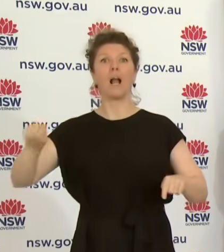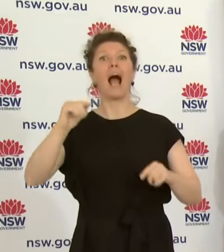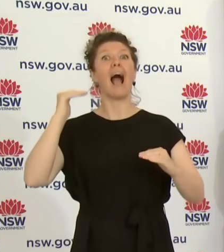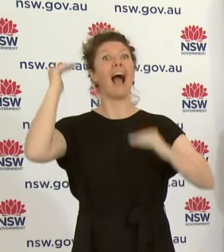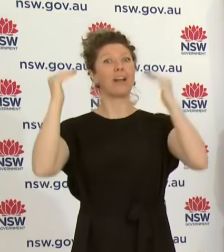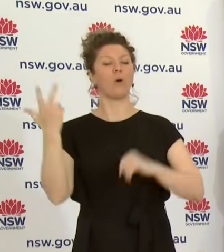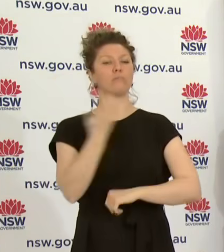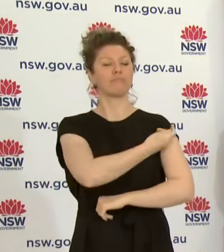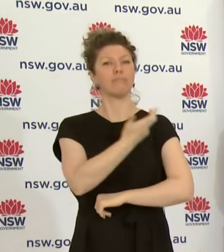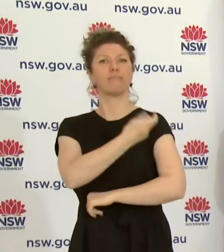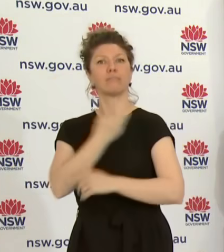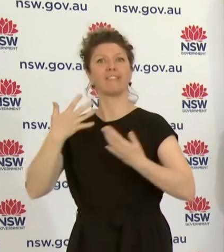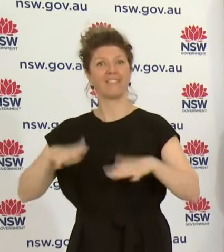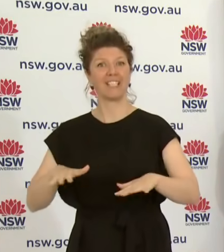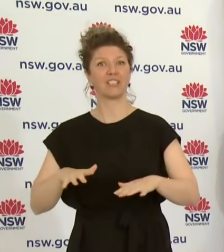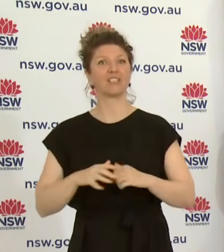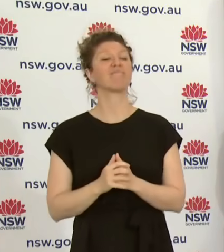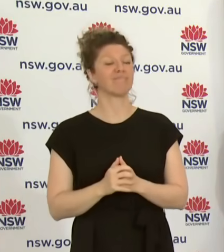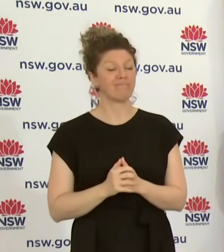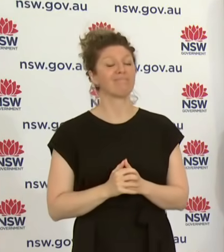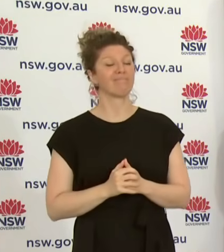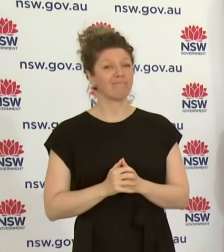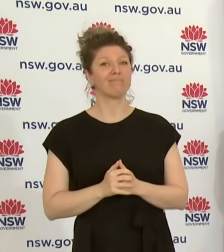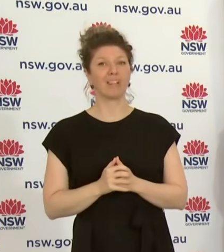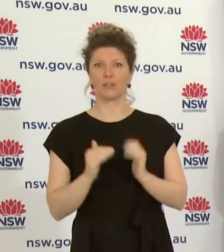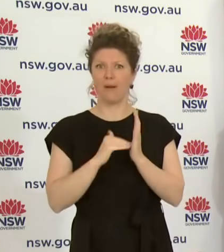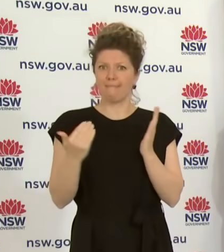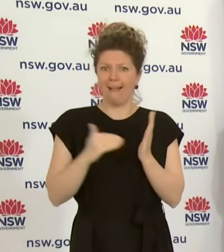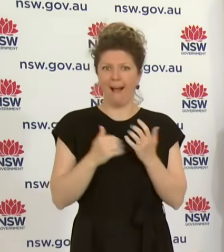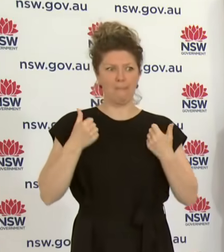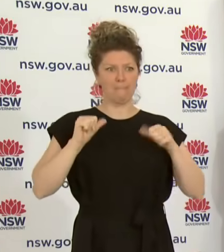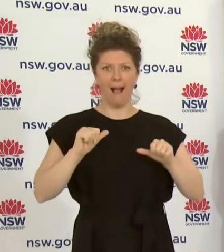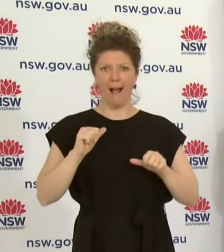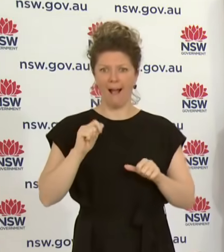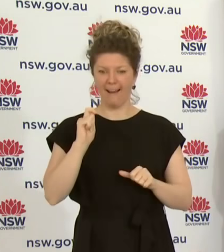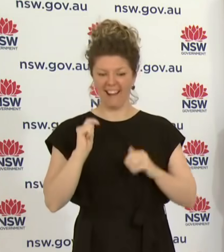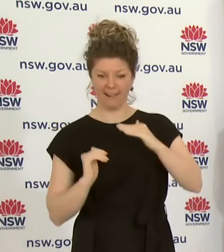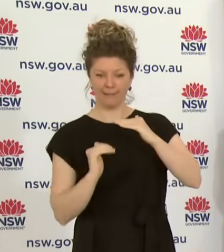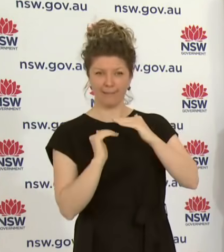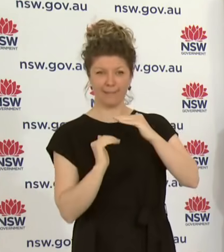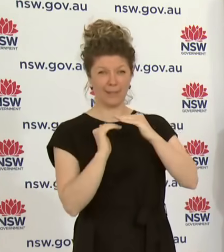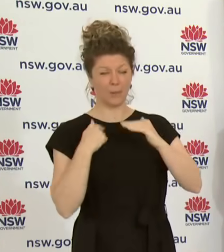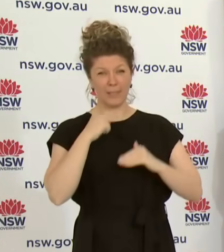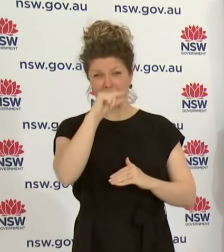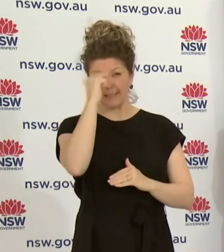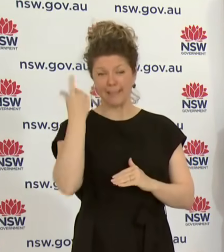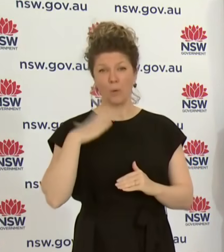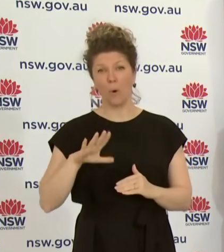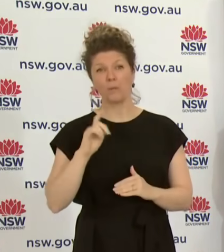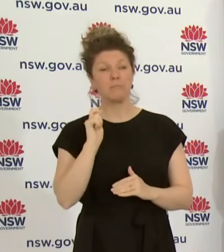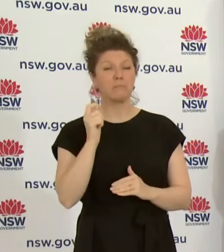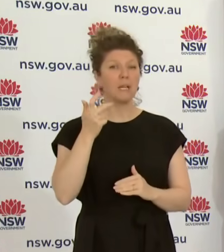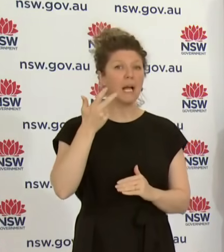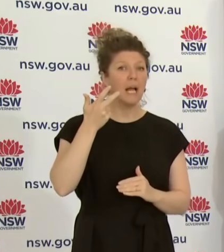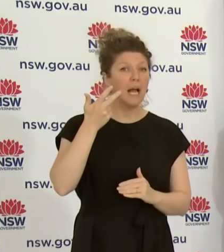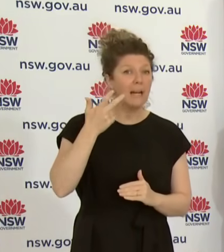us. Now, currently that figure is at 78.5%. By the time we start opening up, we would like to see that figure at